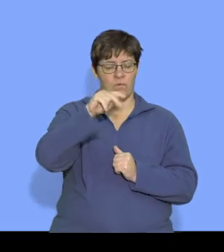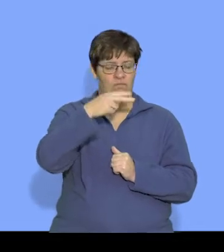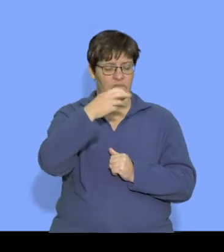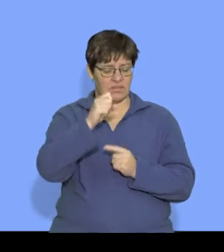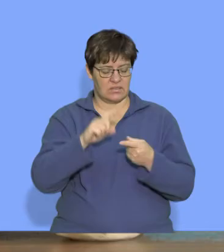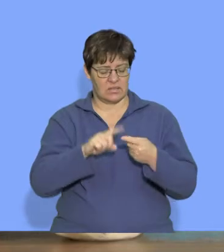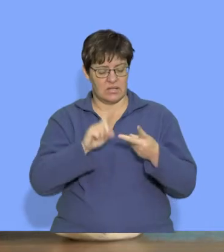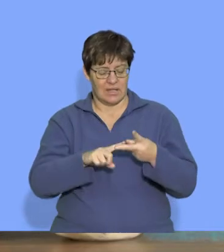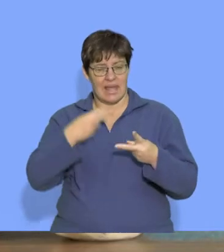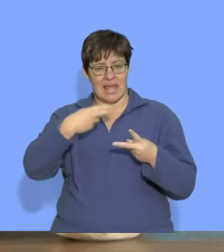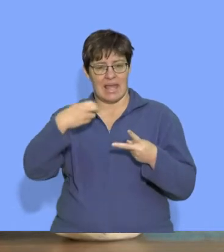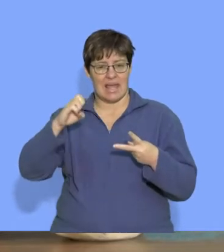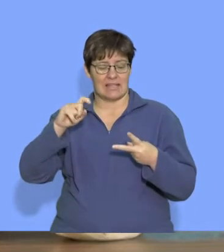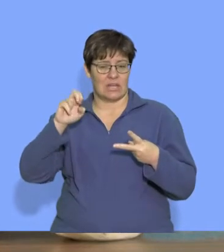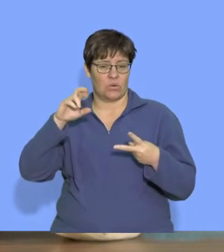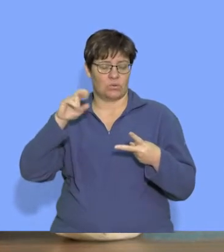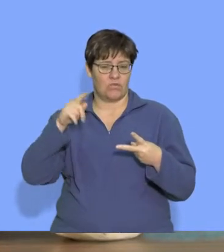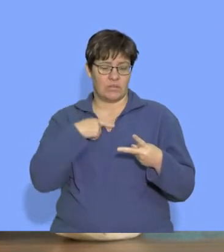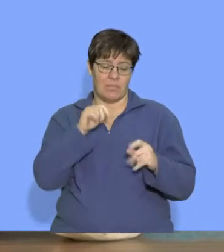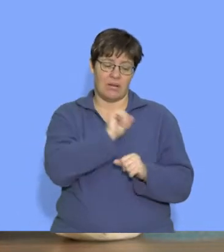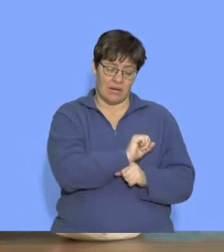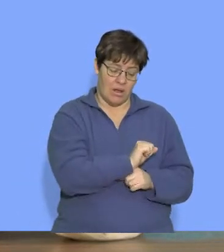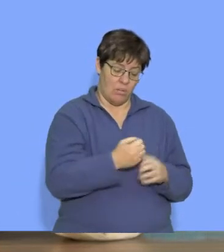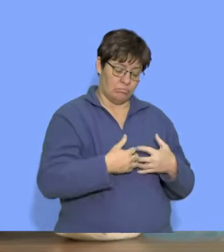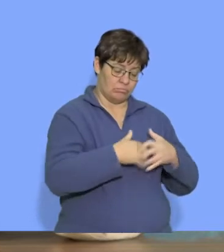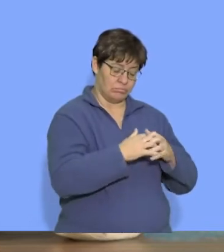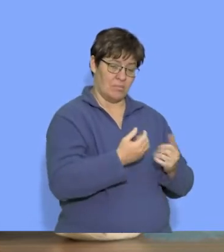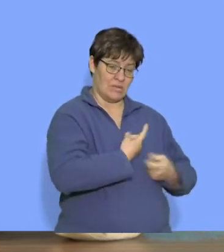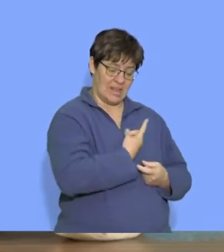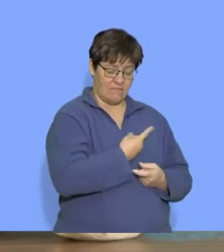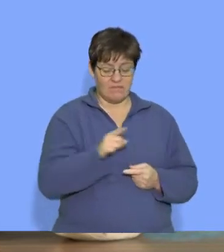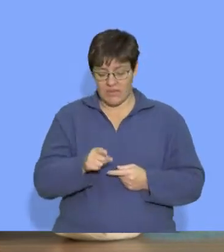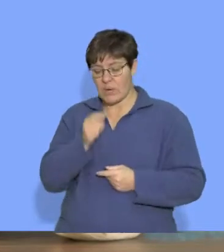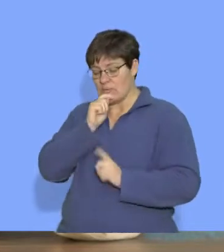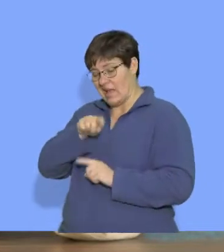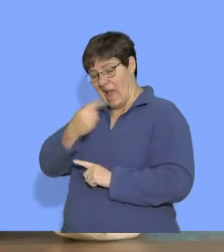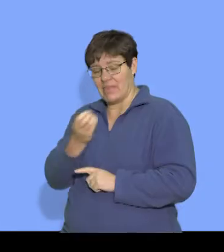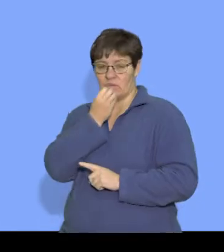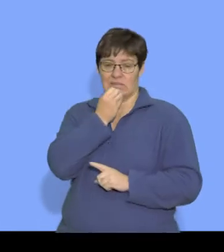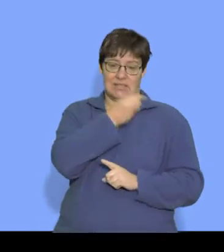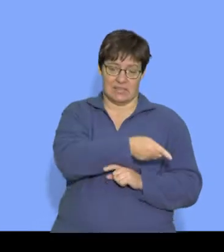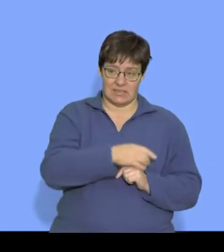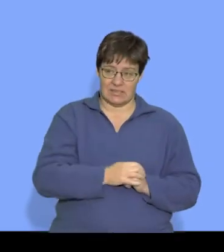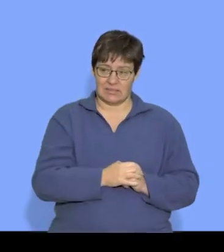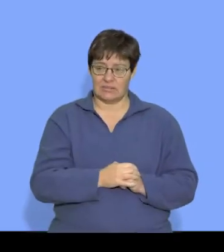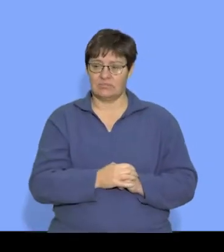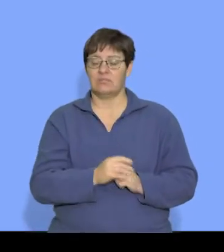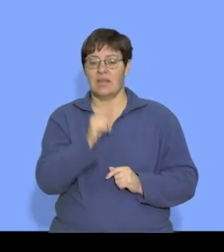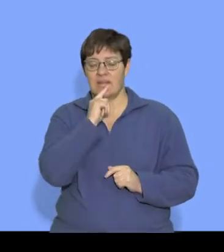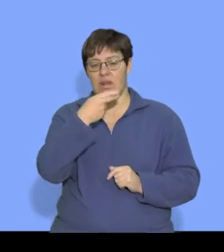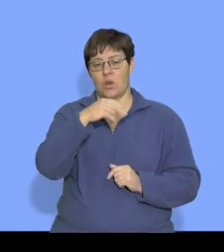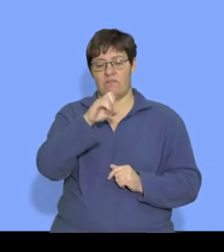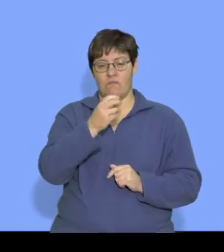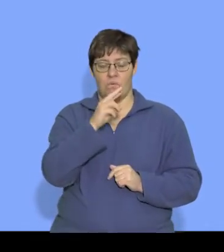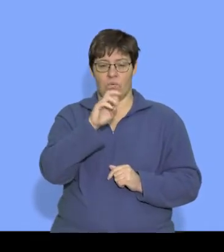of individuals that are able to produce their energy and those that consume other organisms. And then we're going to compare